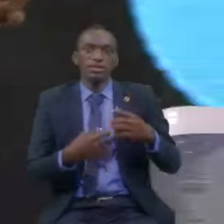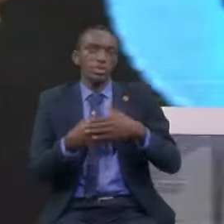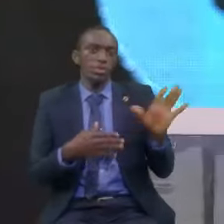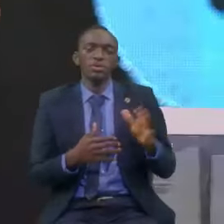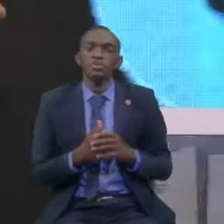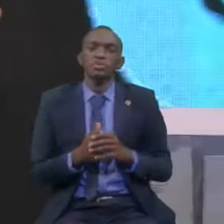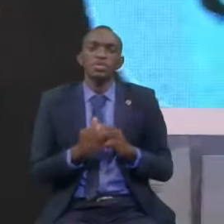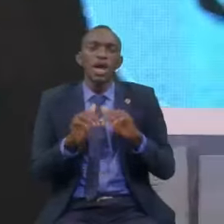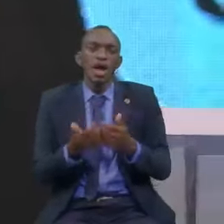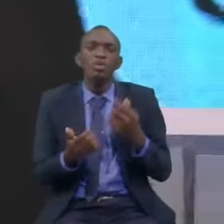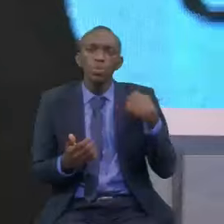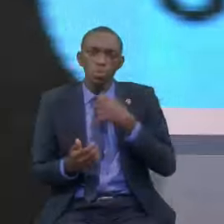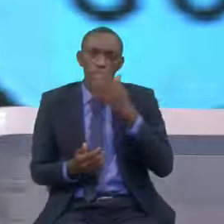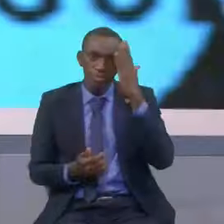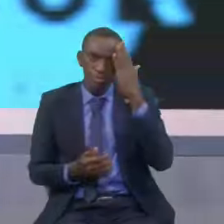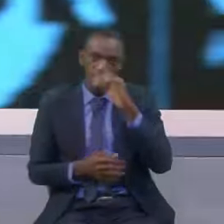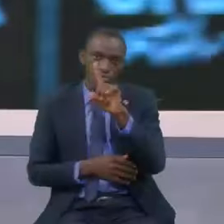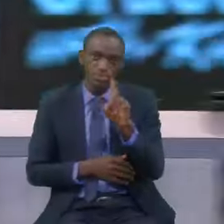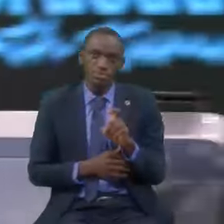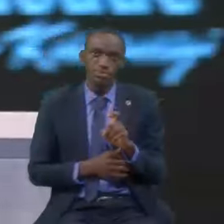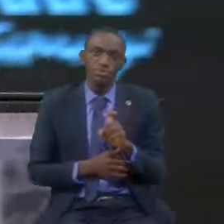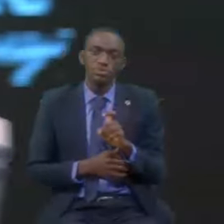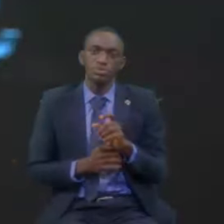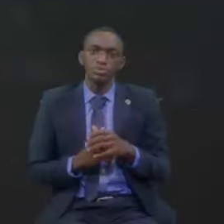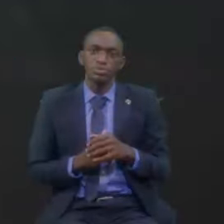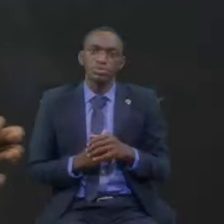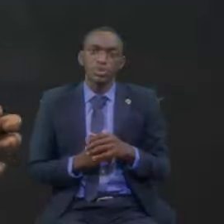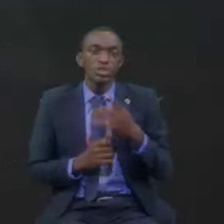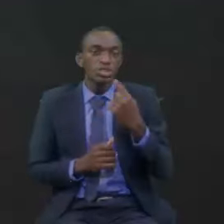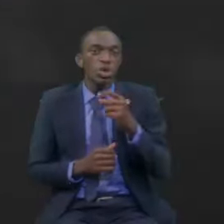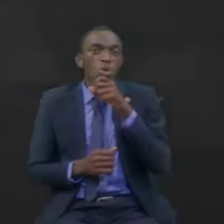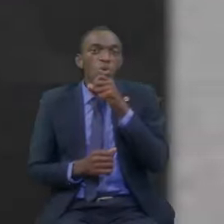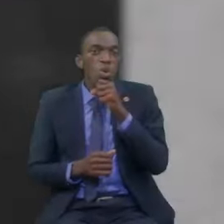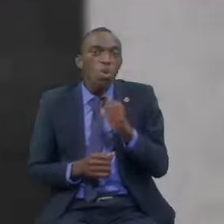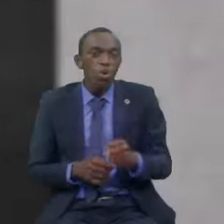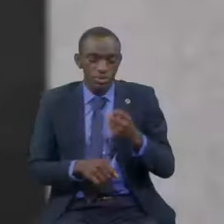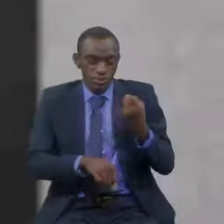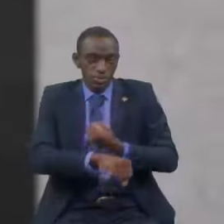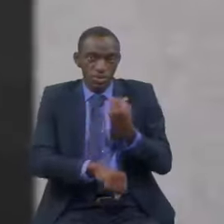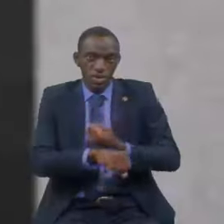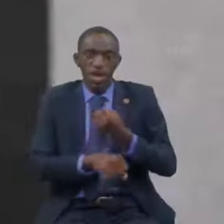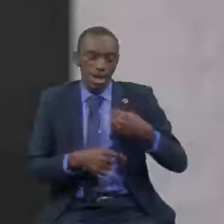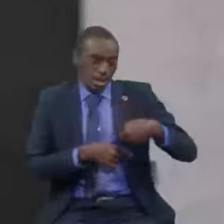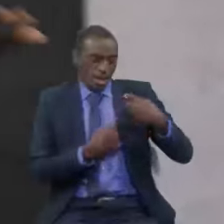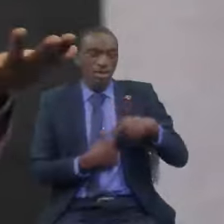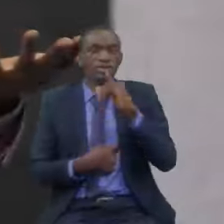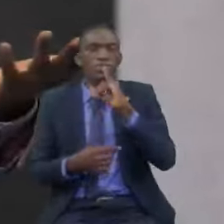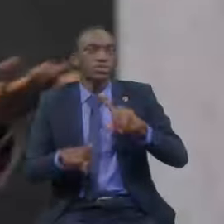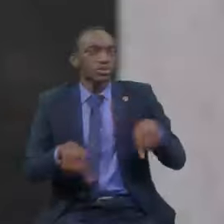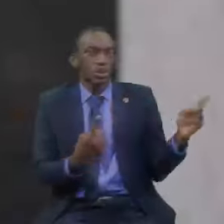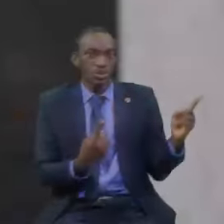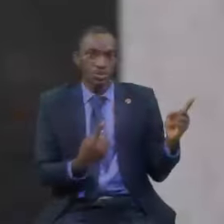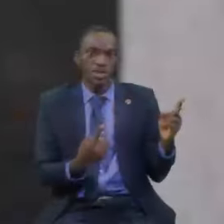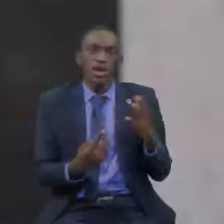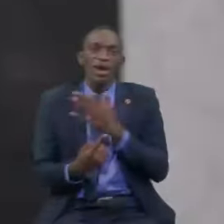have been to the Lord? The old stony heart is gone, and then